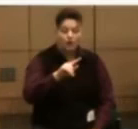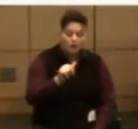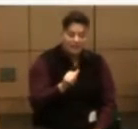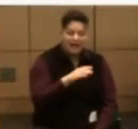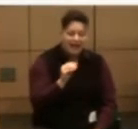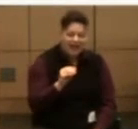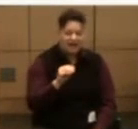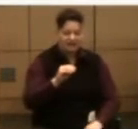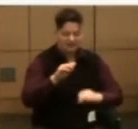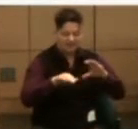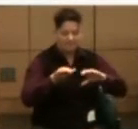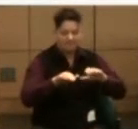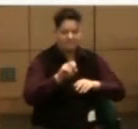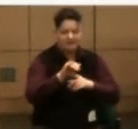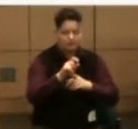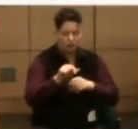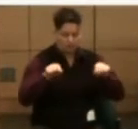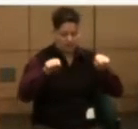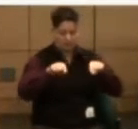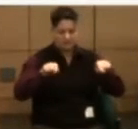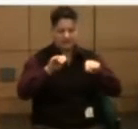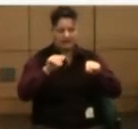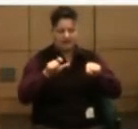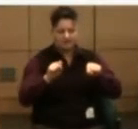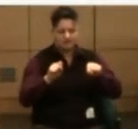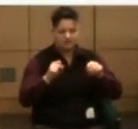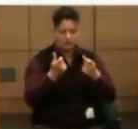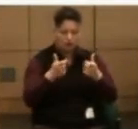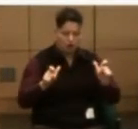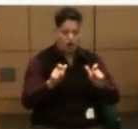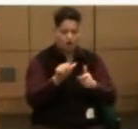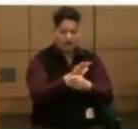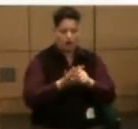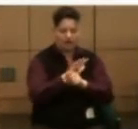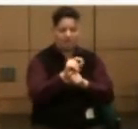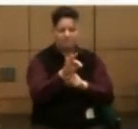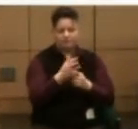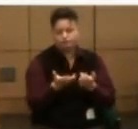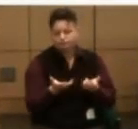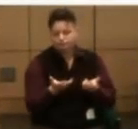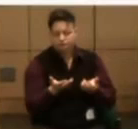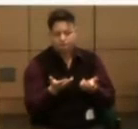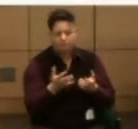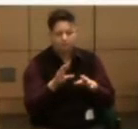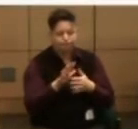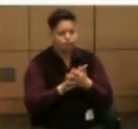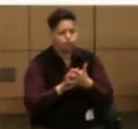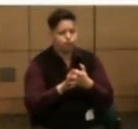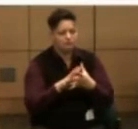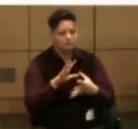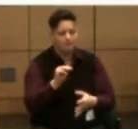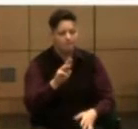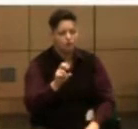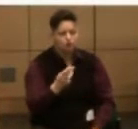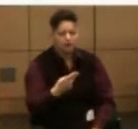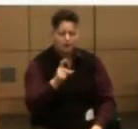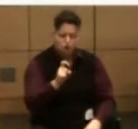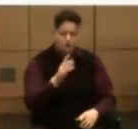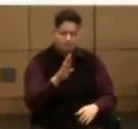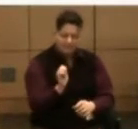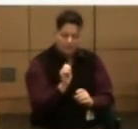semicircular canals, where there is just a large area of like a mush, where there ought to be some nice